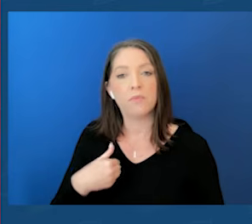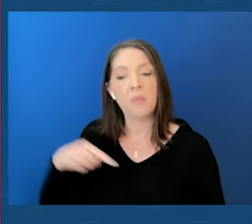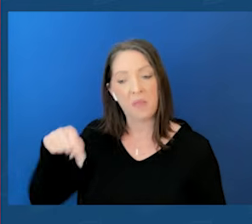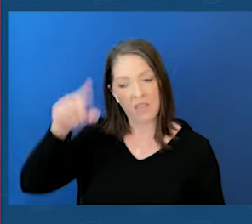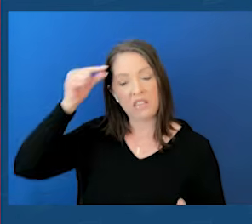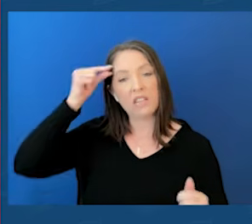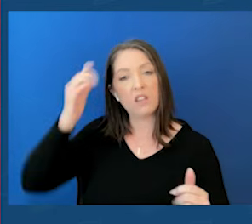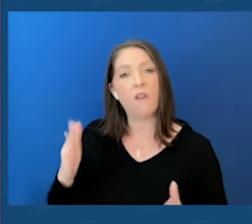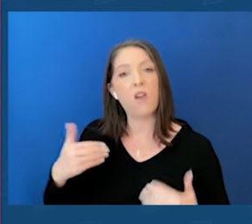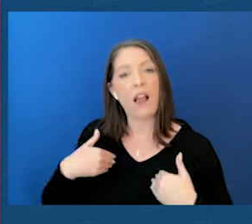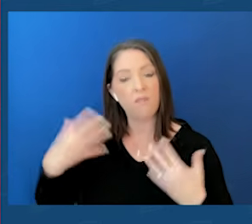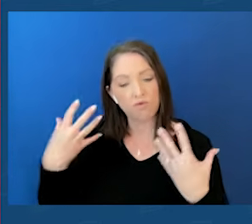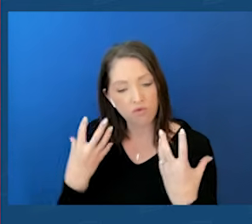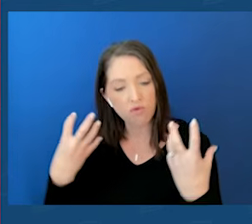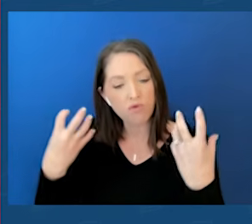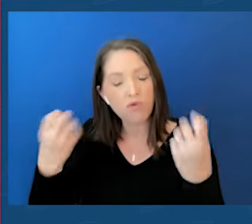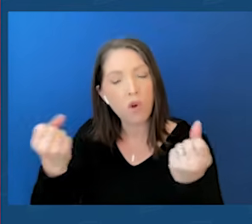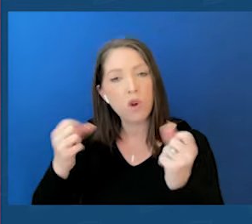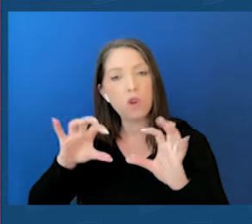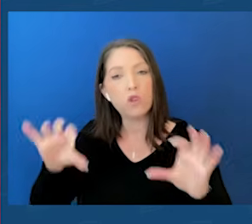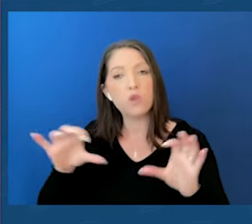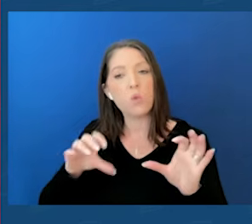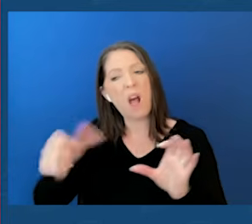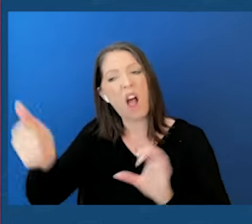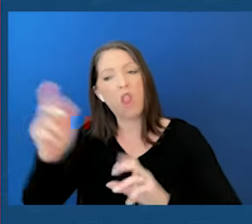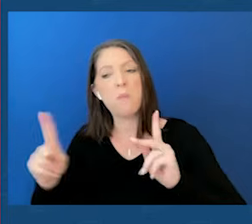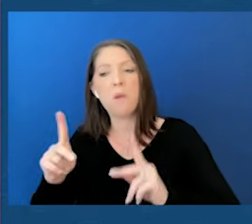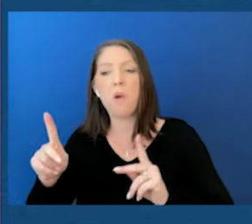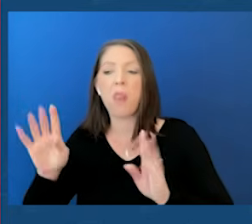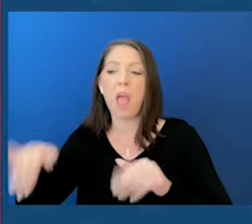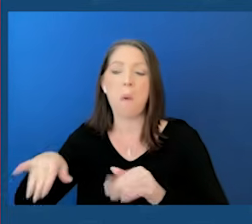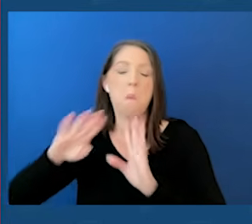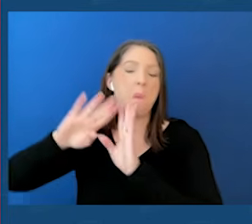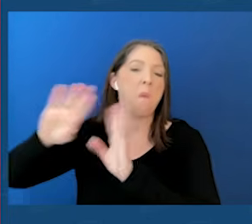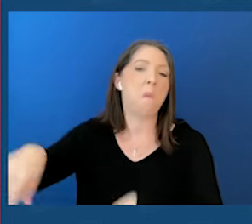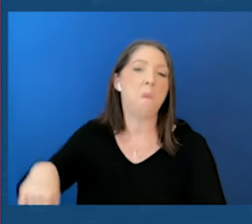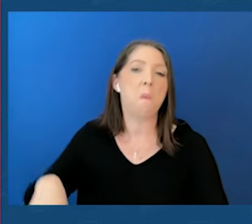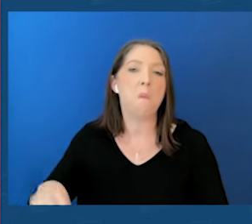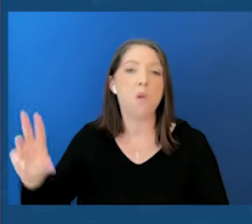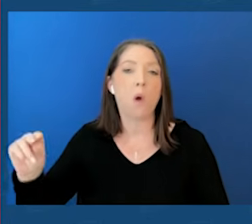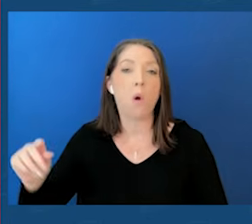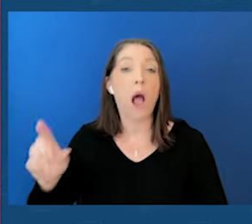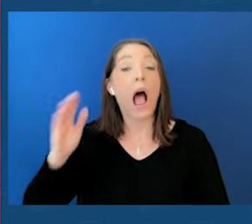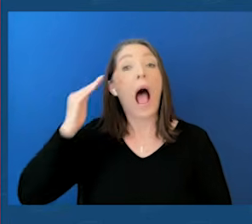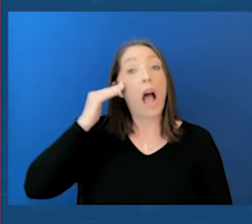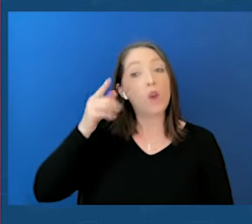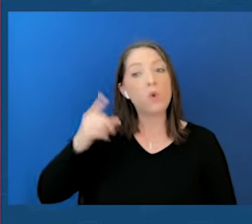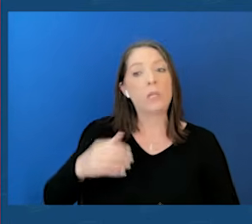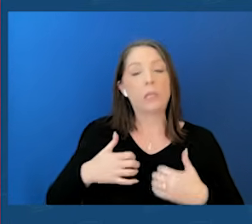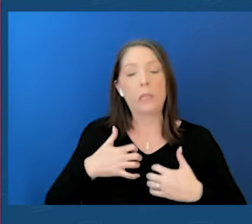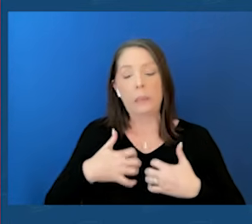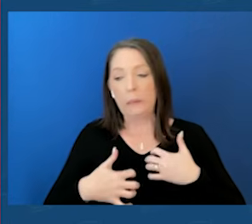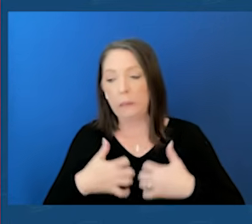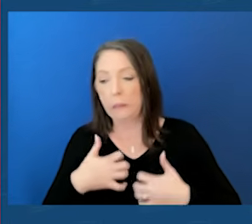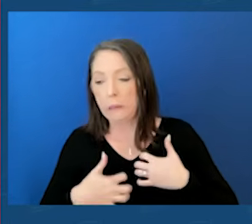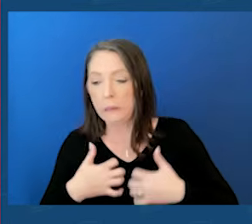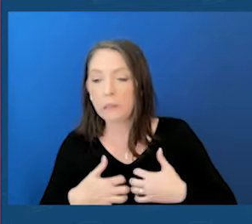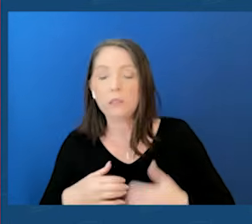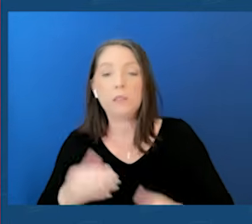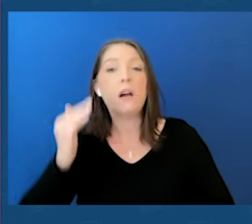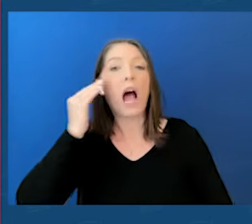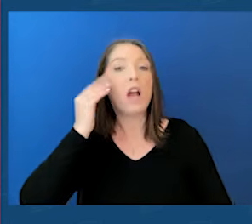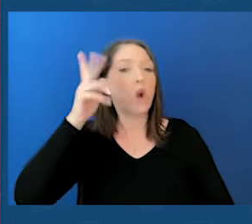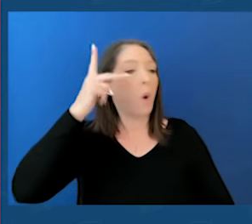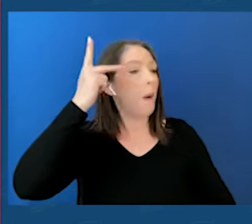to do what others wouldn't do. And I know she had to wrestle with it, and I know her political advisors told her